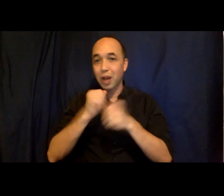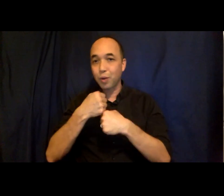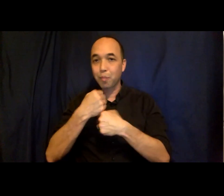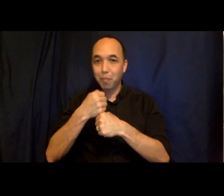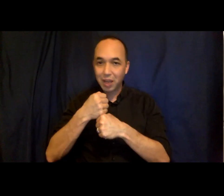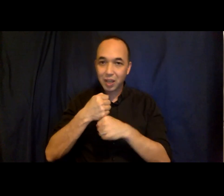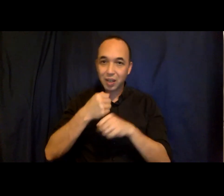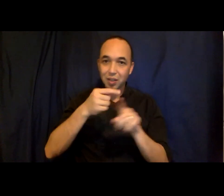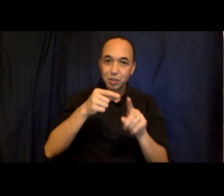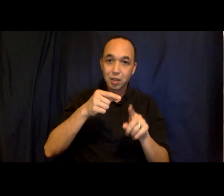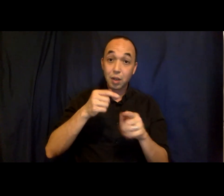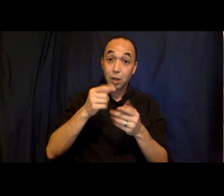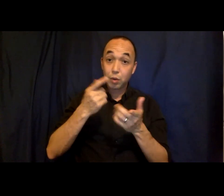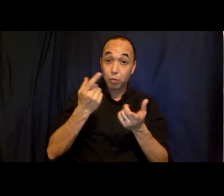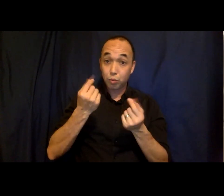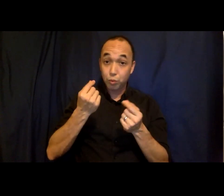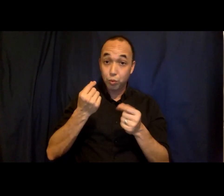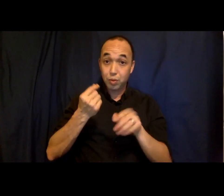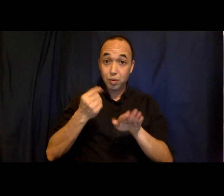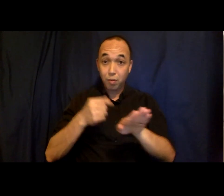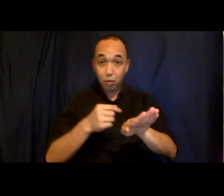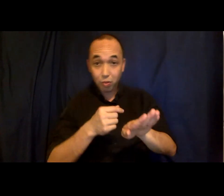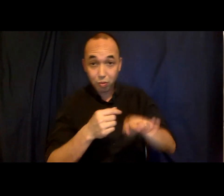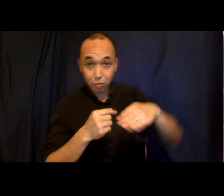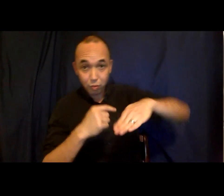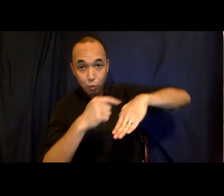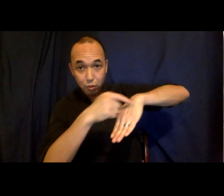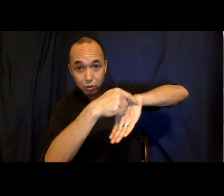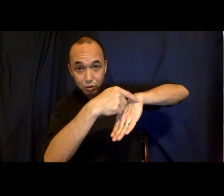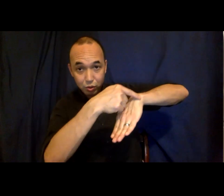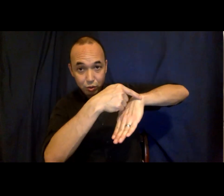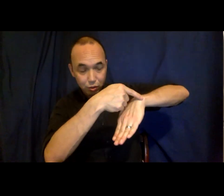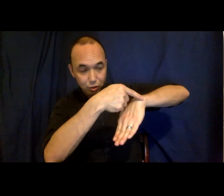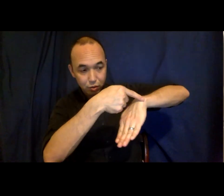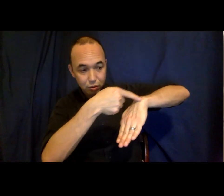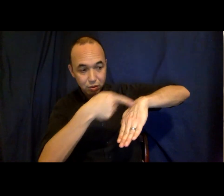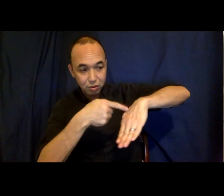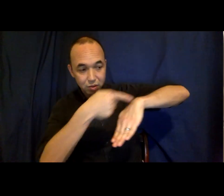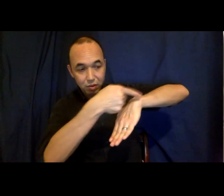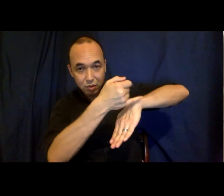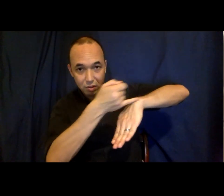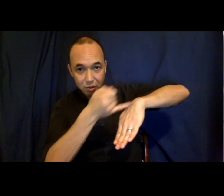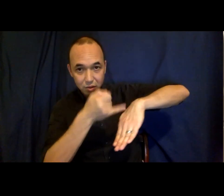the corner. I do straight out, like 3 or 4 little